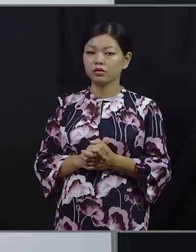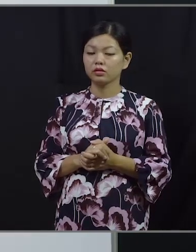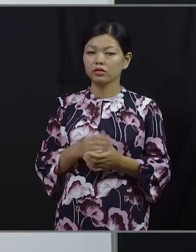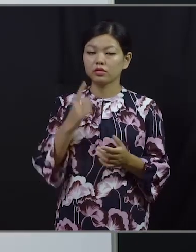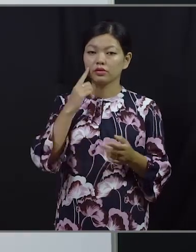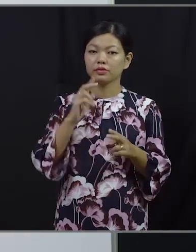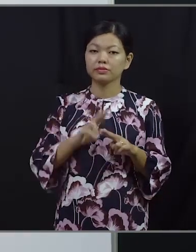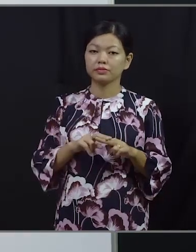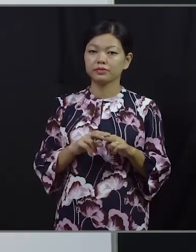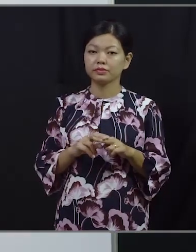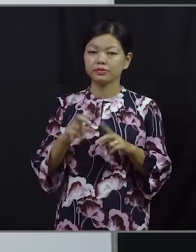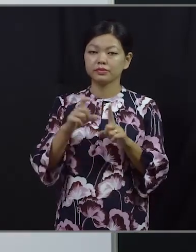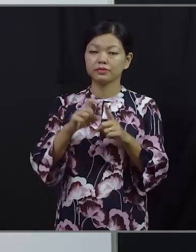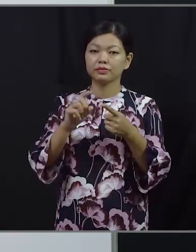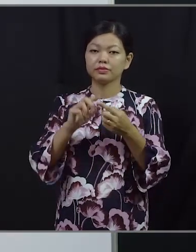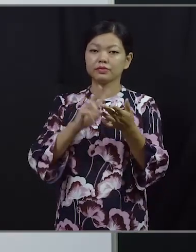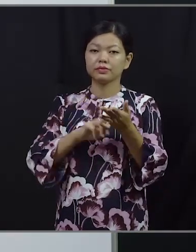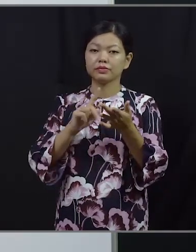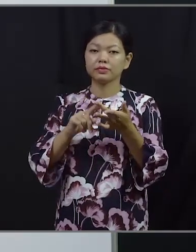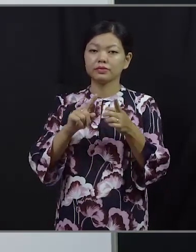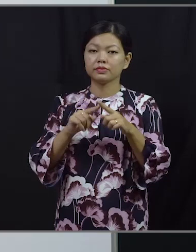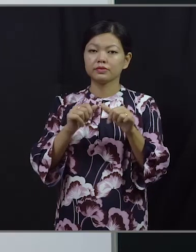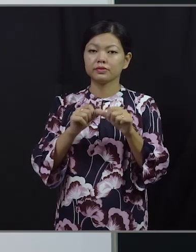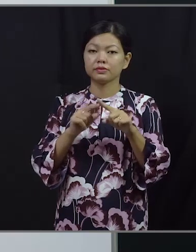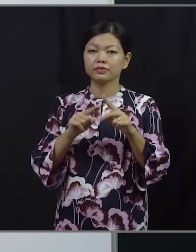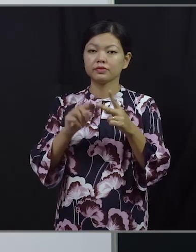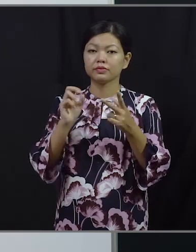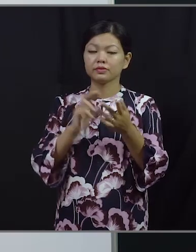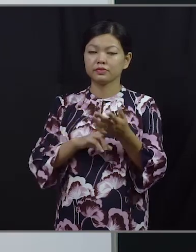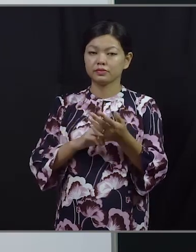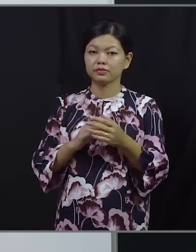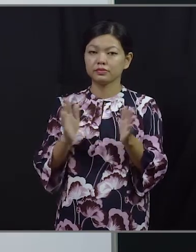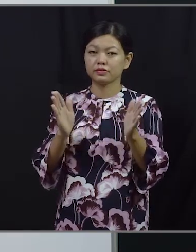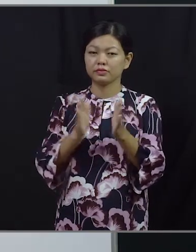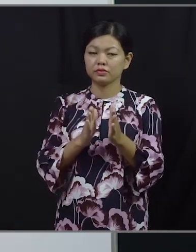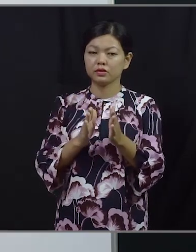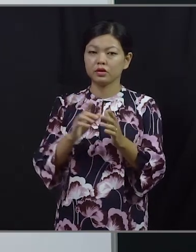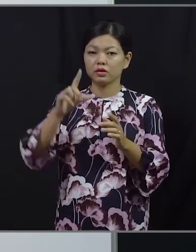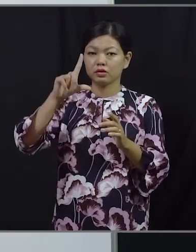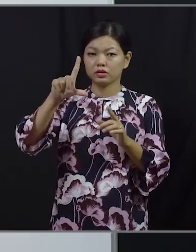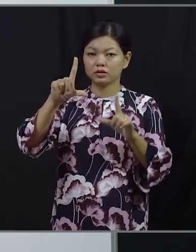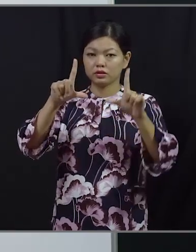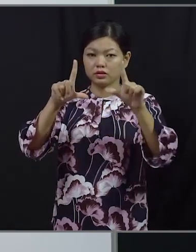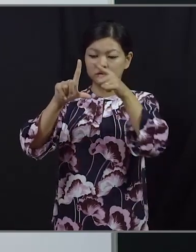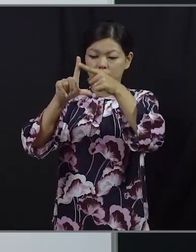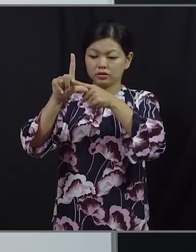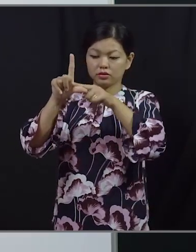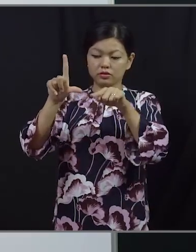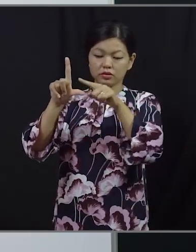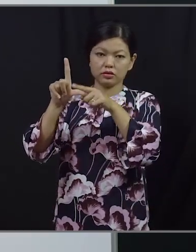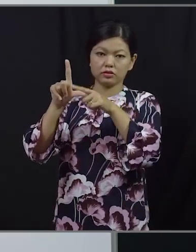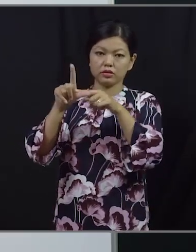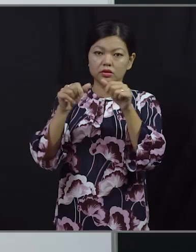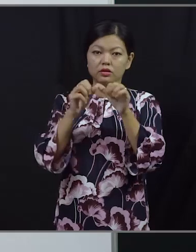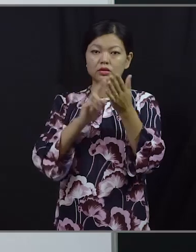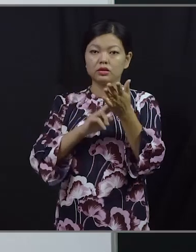if the deviation is small, or the if all the angles are small, okay, if the all angles are small, and in that condition,